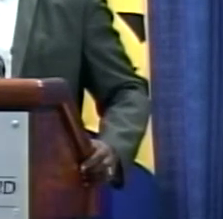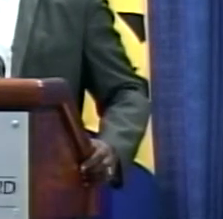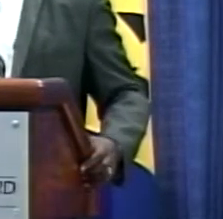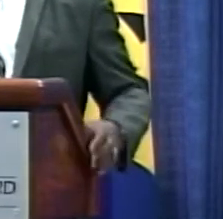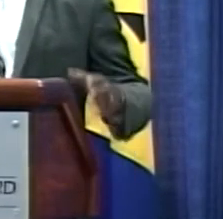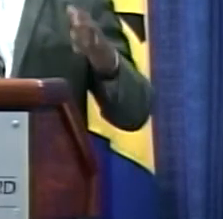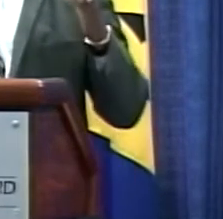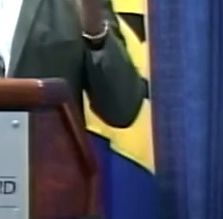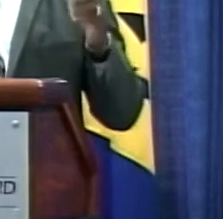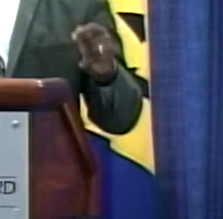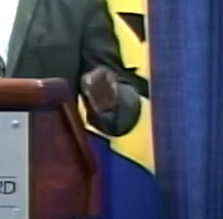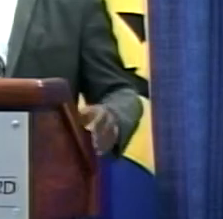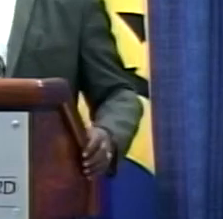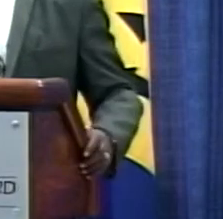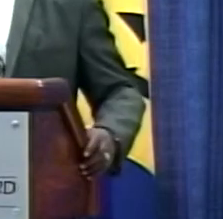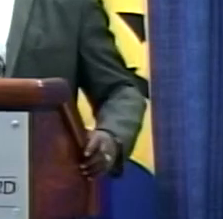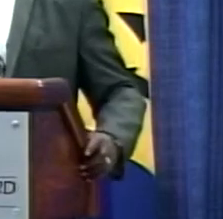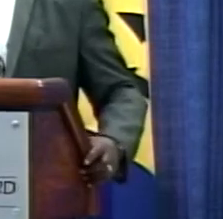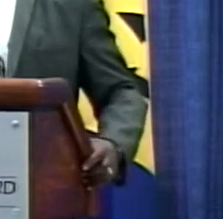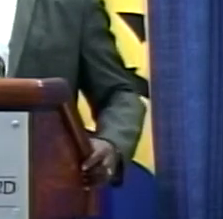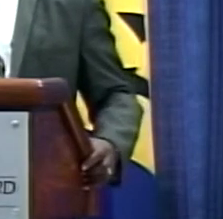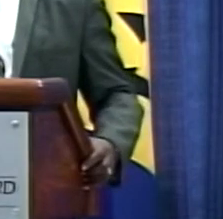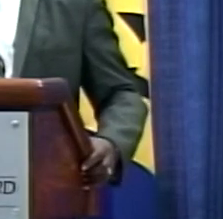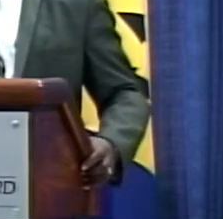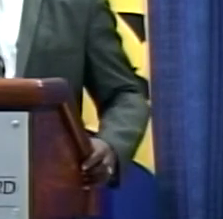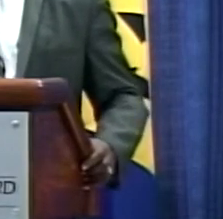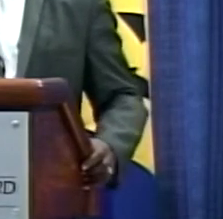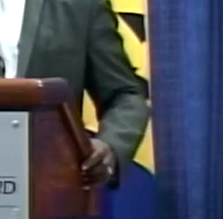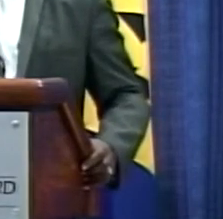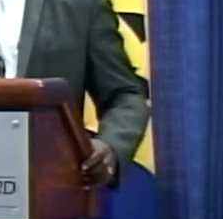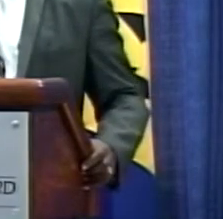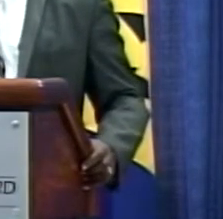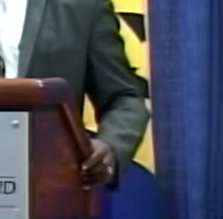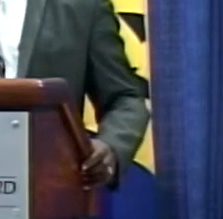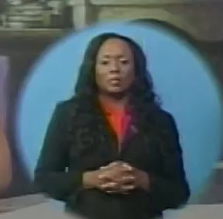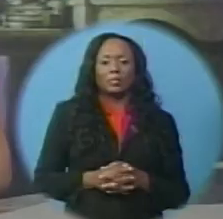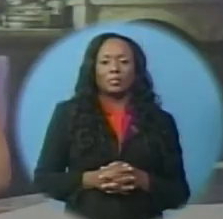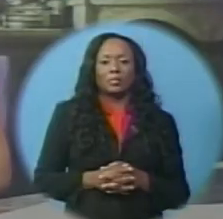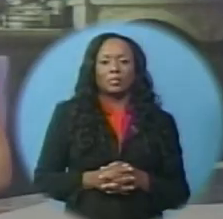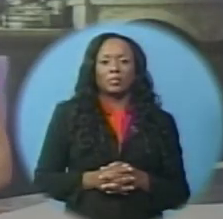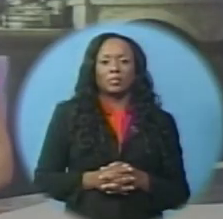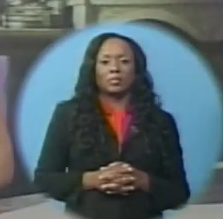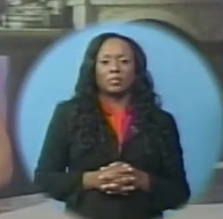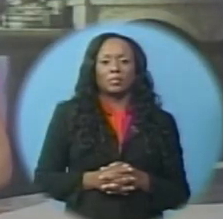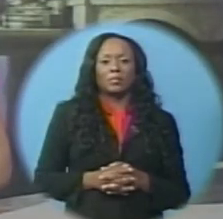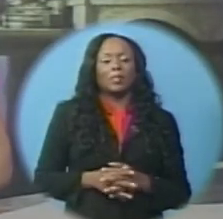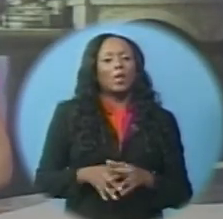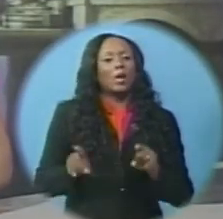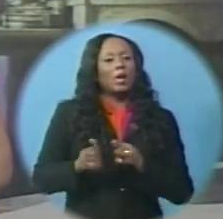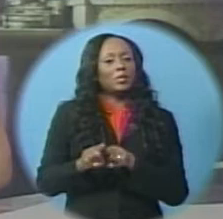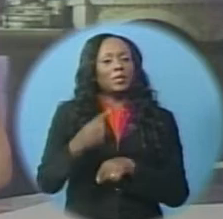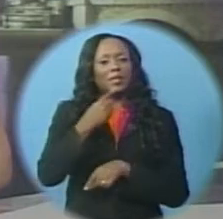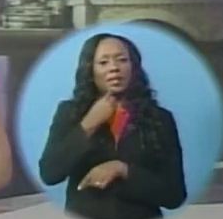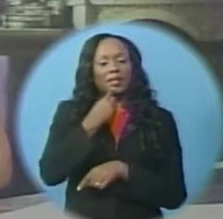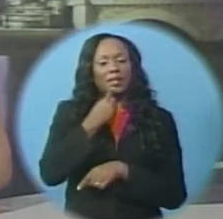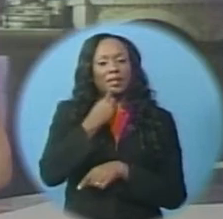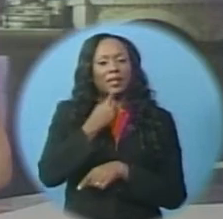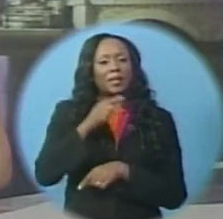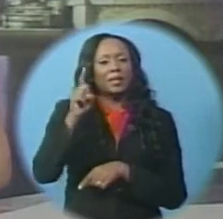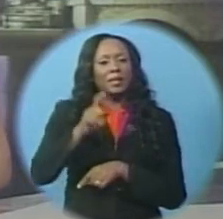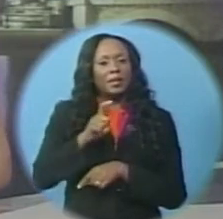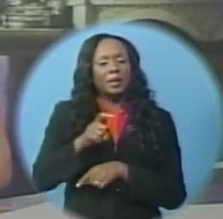Barbados, or certainly the wider region, they must certainly associate such with high quality. He also reiterated the need for